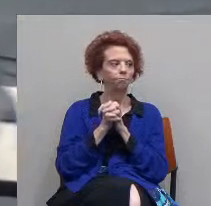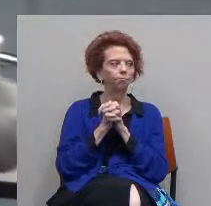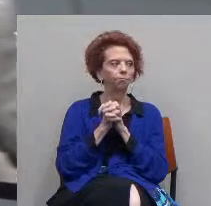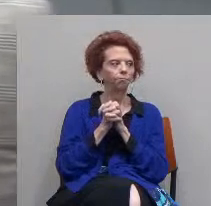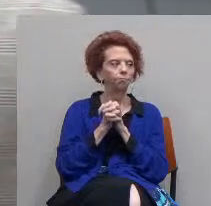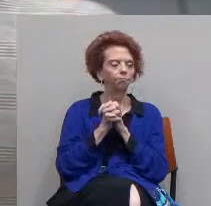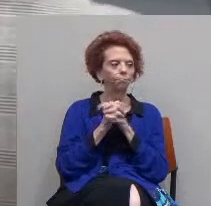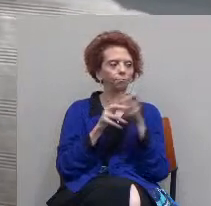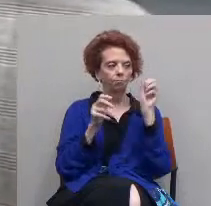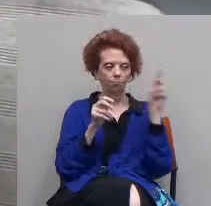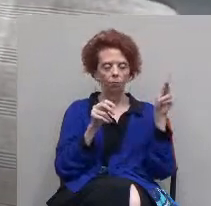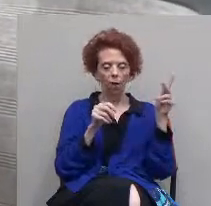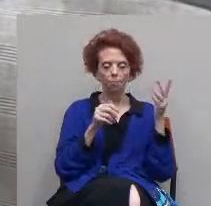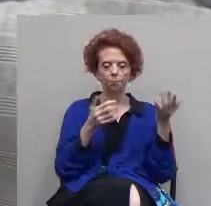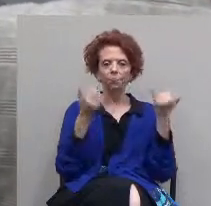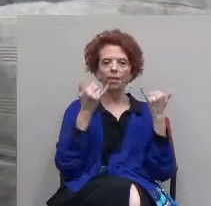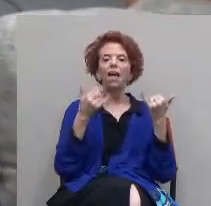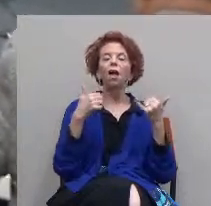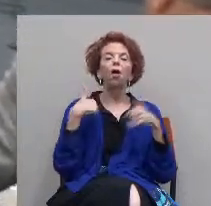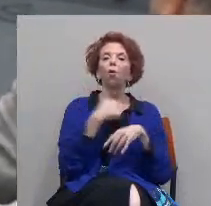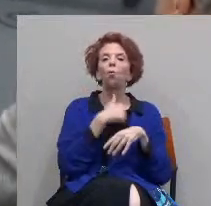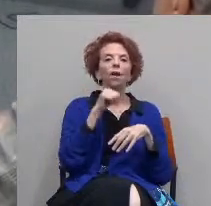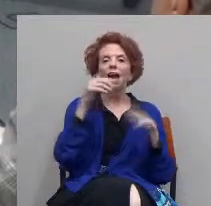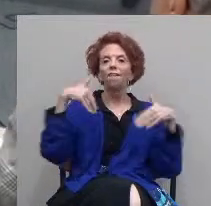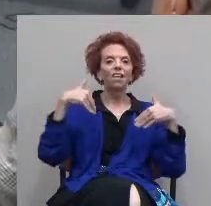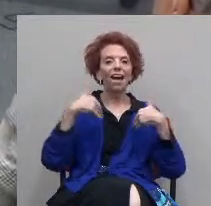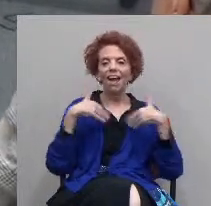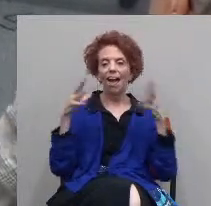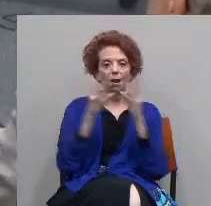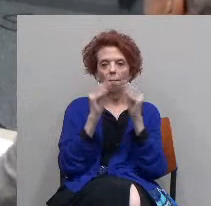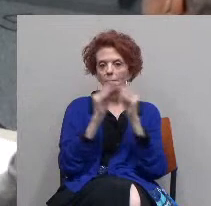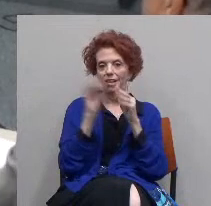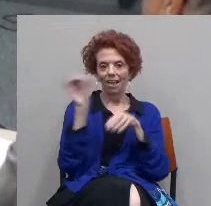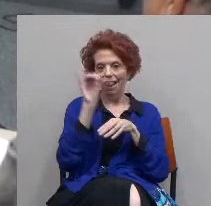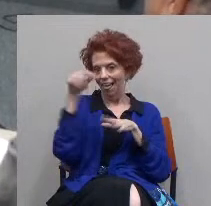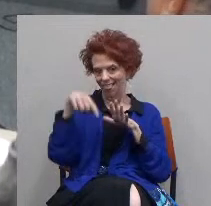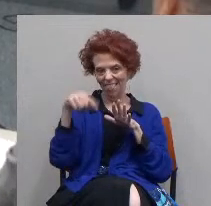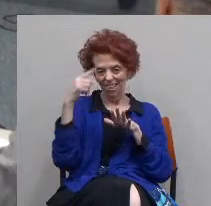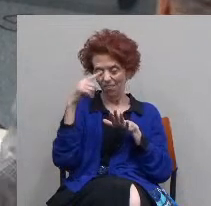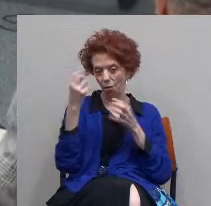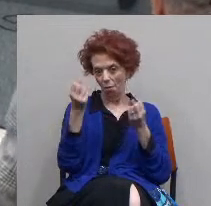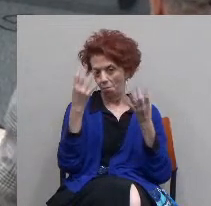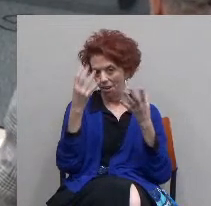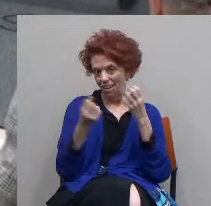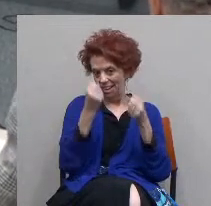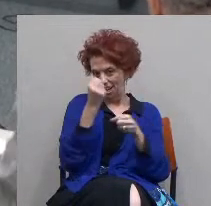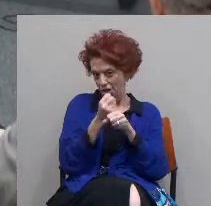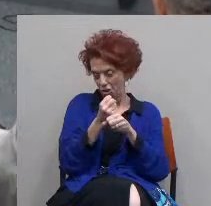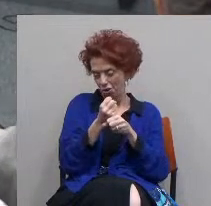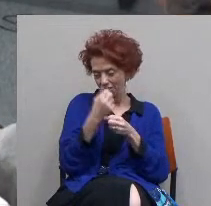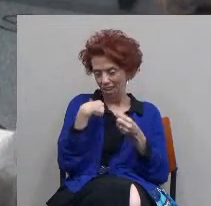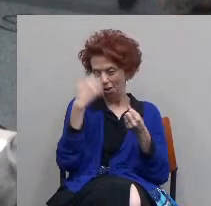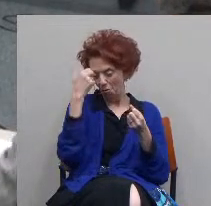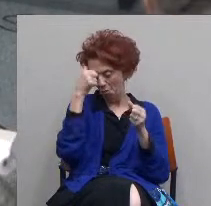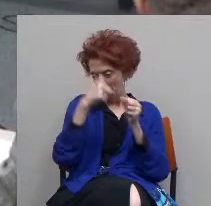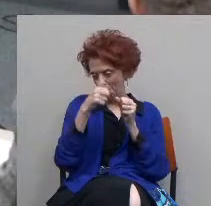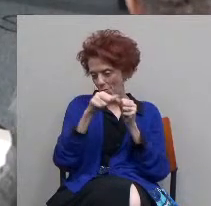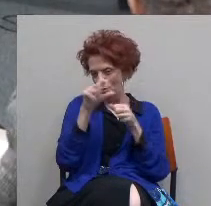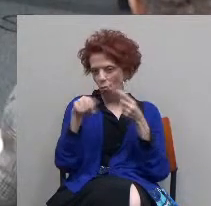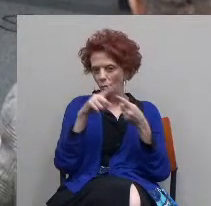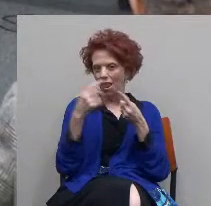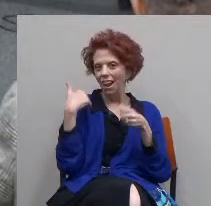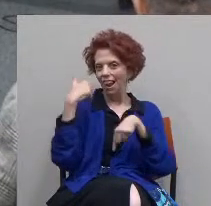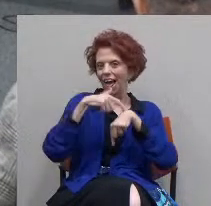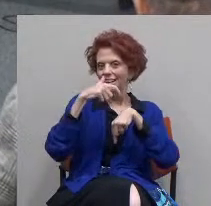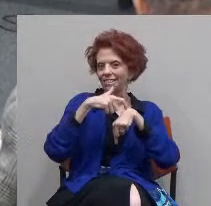Okay, so we have not held a meeting like this in many years. I don't know, Shan, when was the last time that a meeting like this was